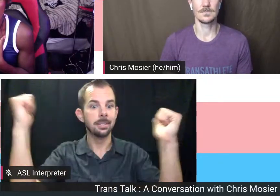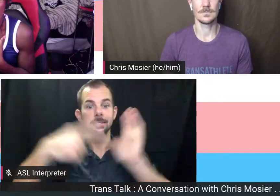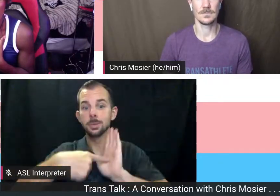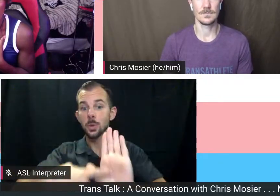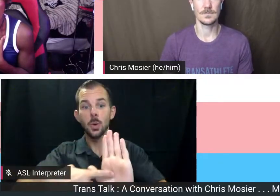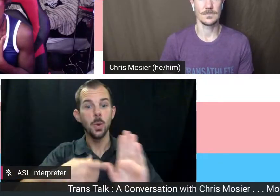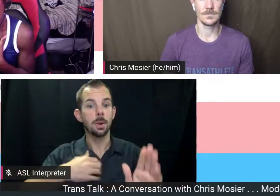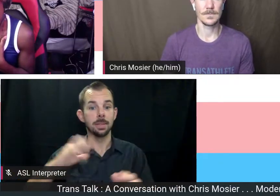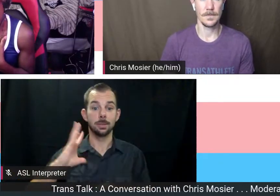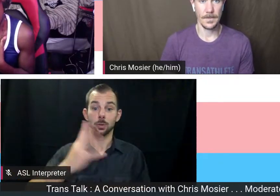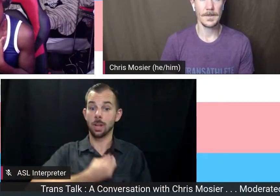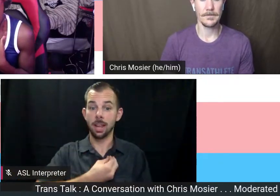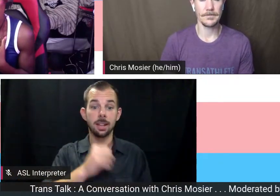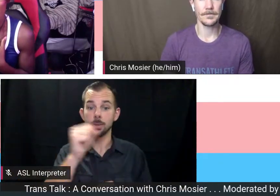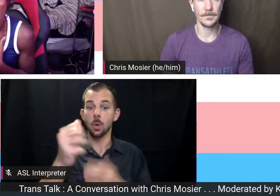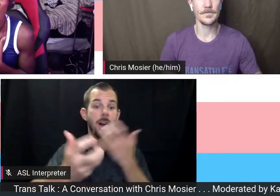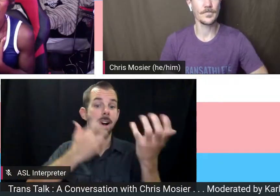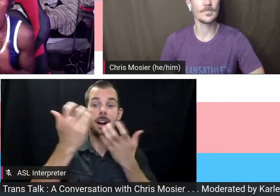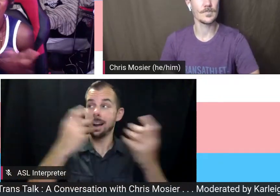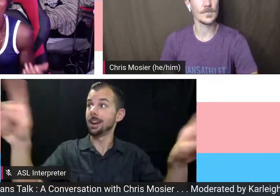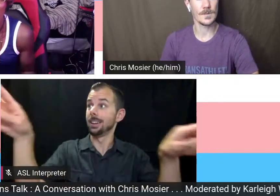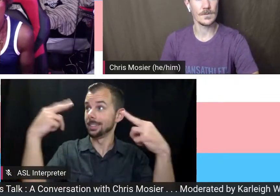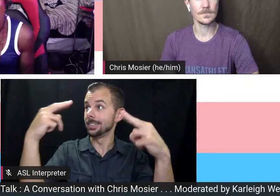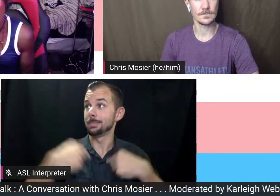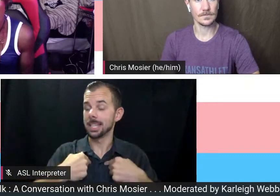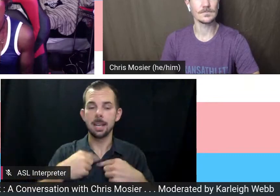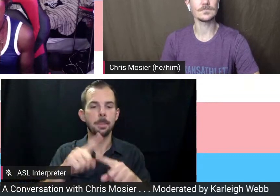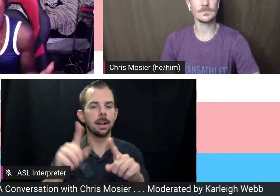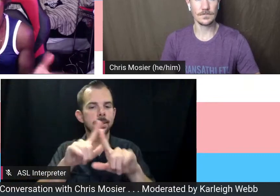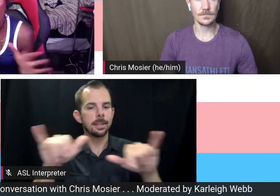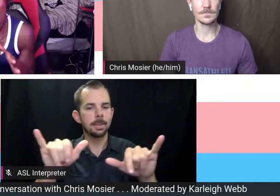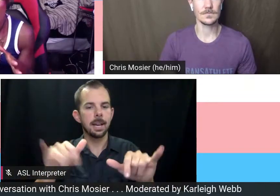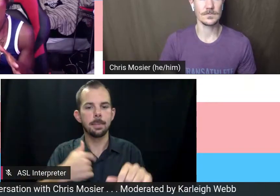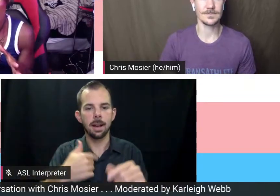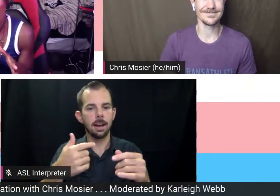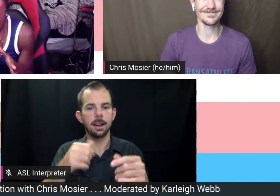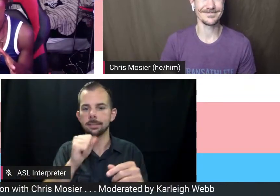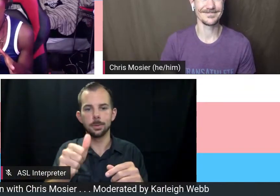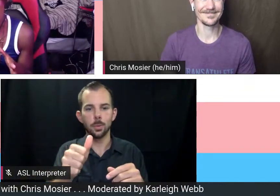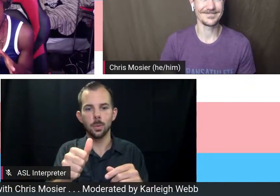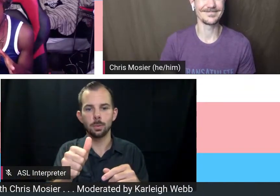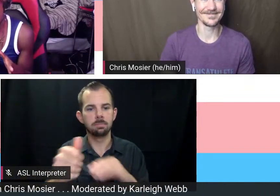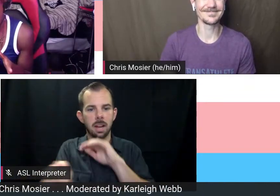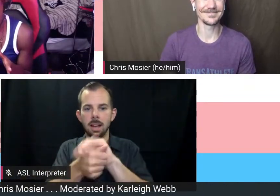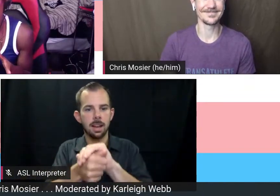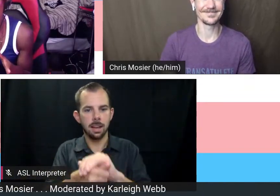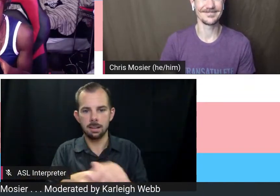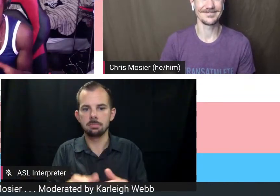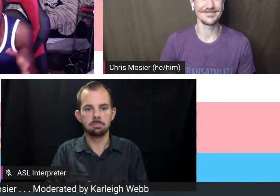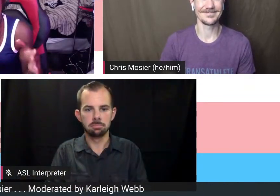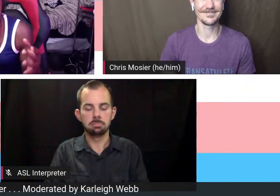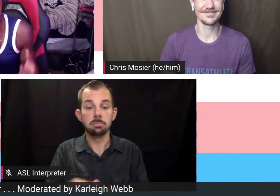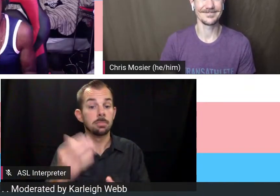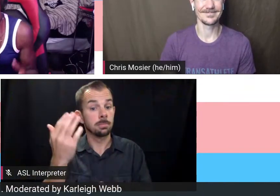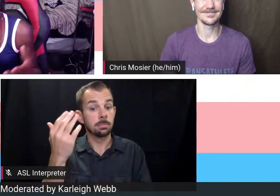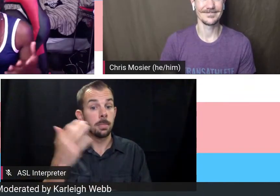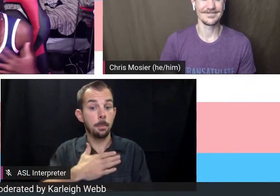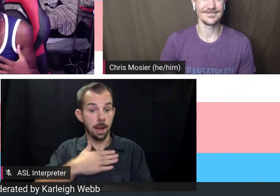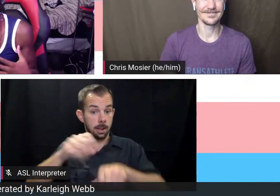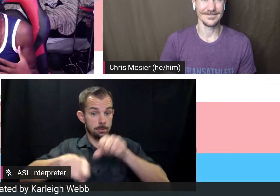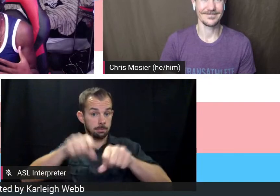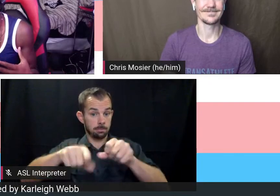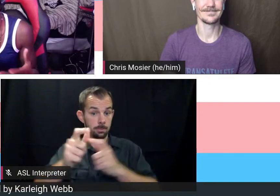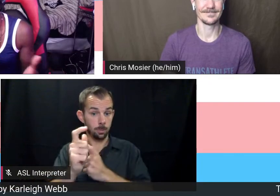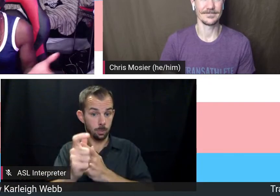it, but I don't hide it either. Like, for example, I did the handlebars on my bike behind me in a trans flag pattern, because that's my subtle way of saying, here's who